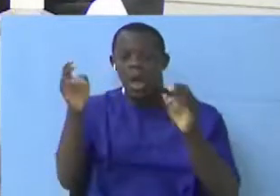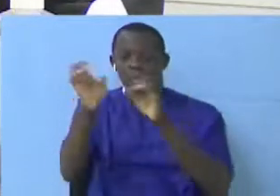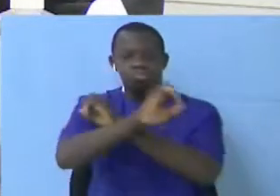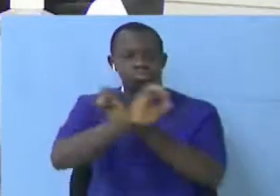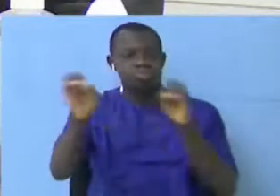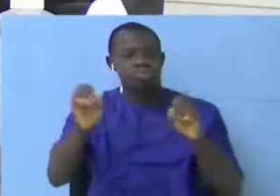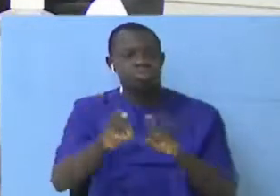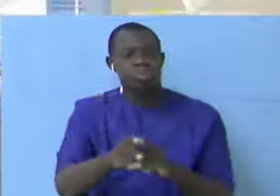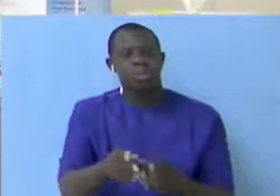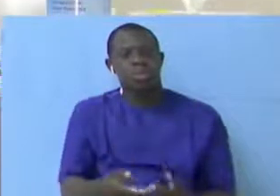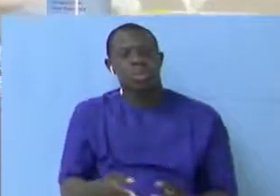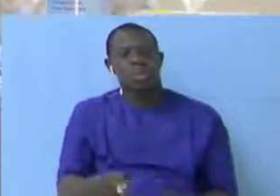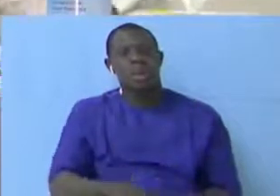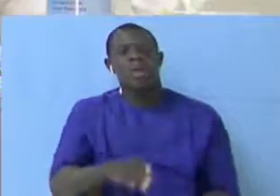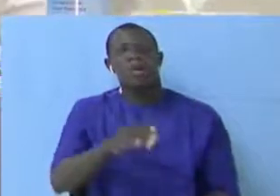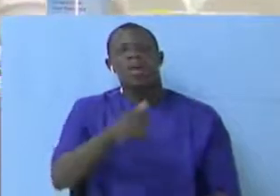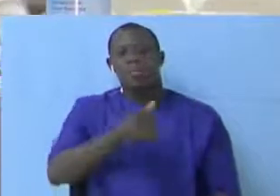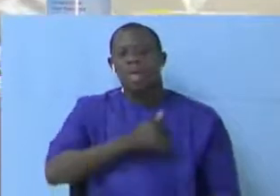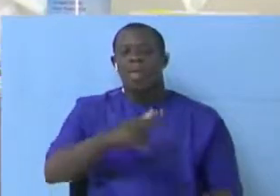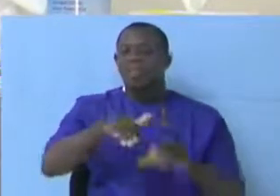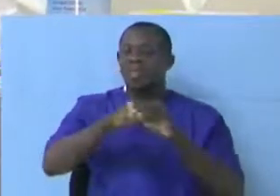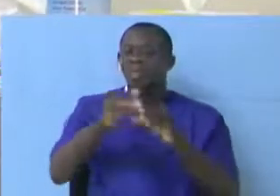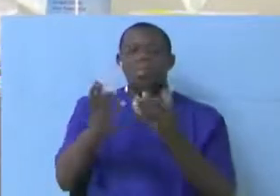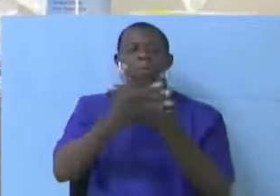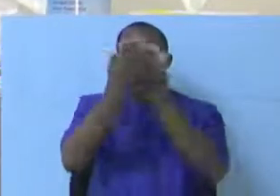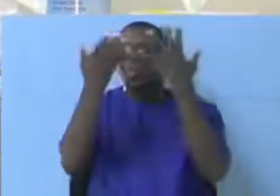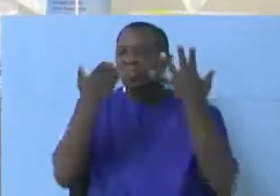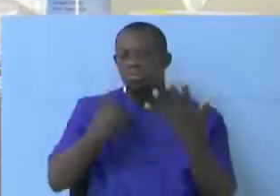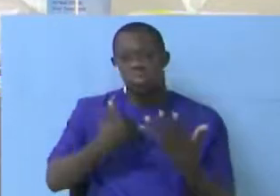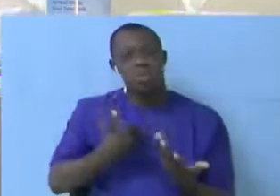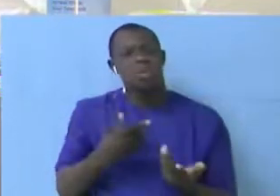My friend, many people leave the country every day.